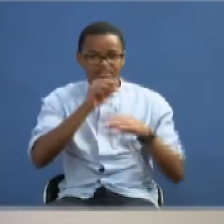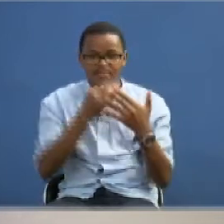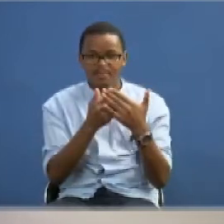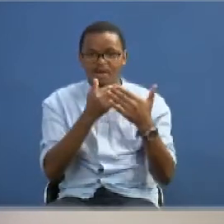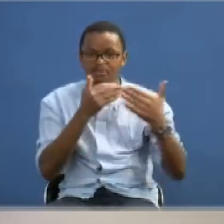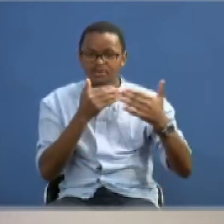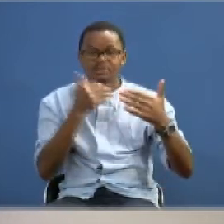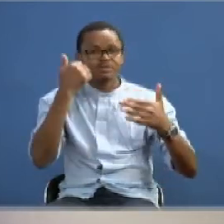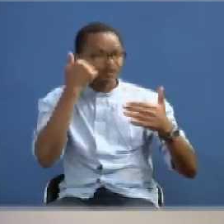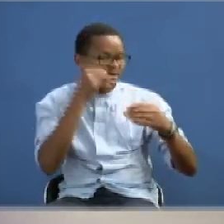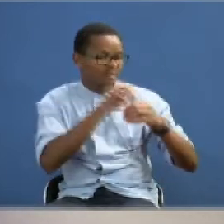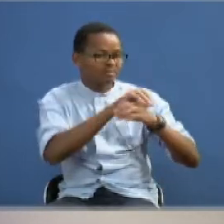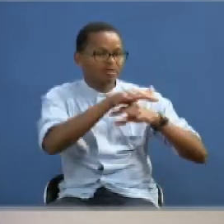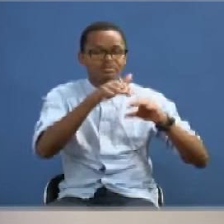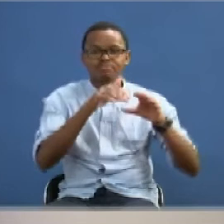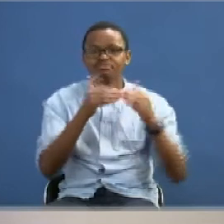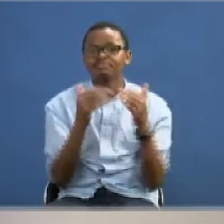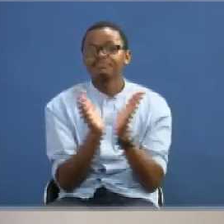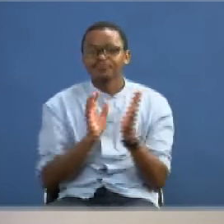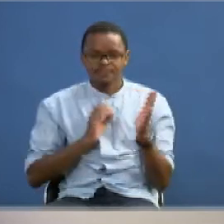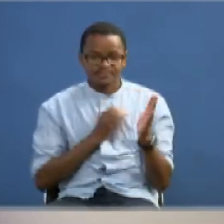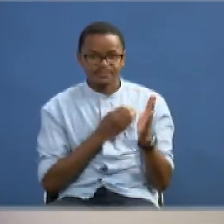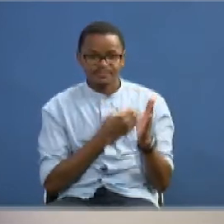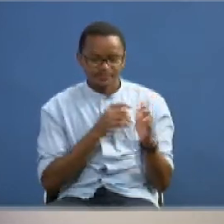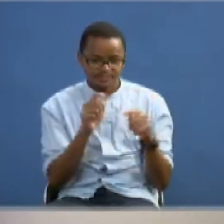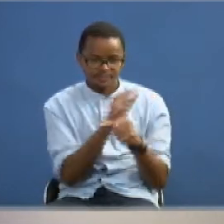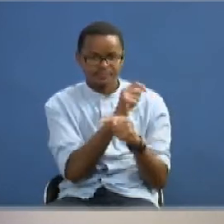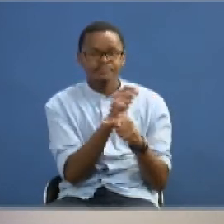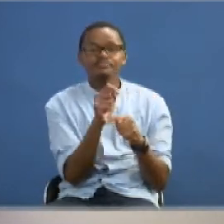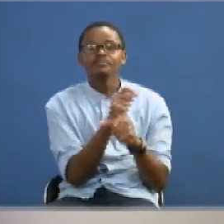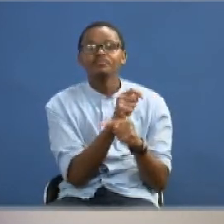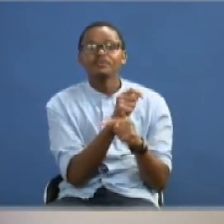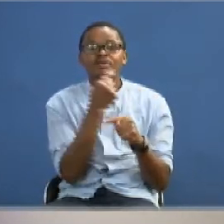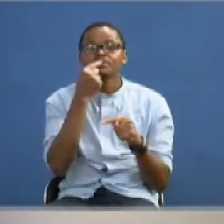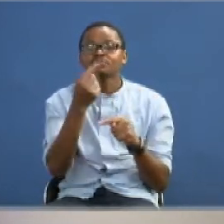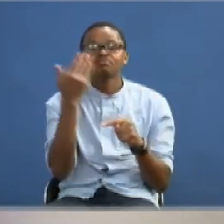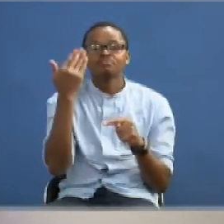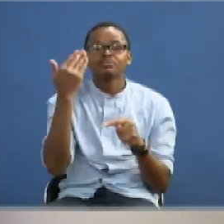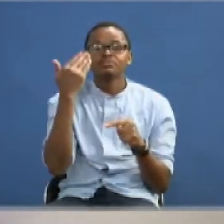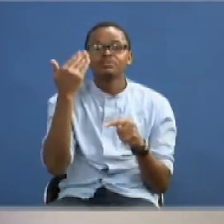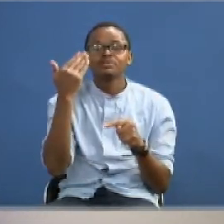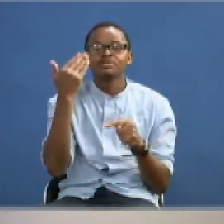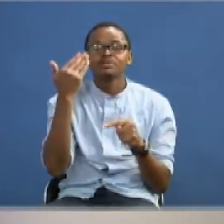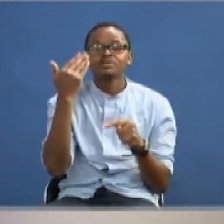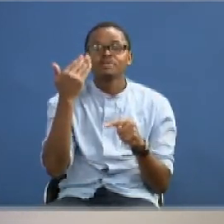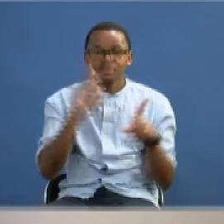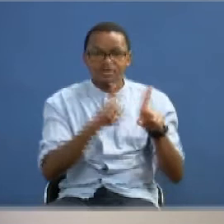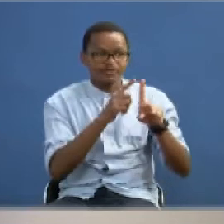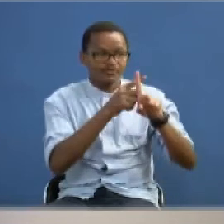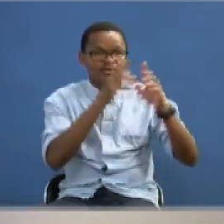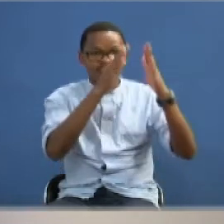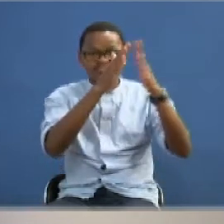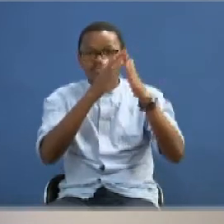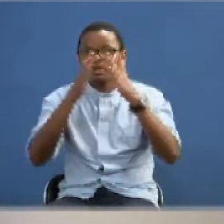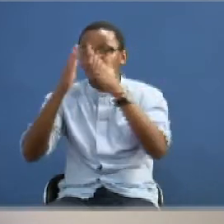before the disease spreads to our community. Our through the trainings that I mentioned and further cascading from household